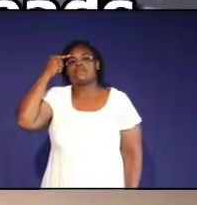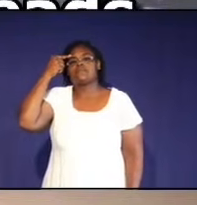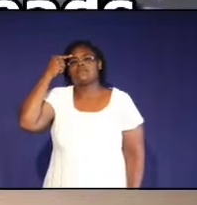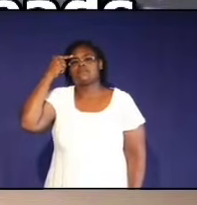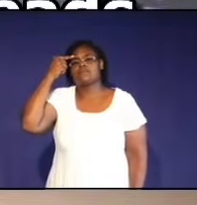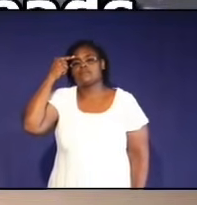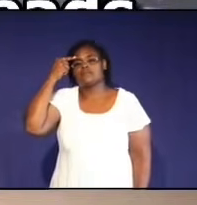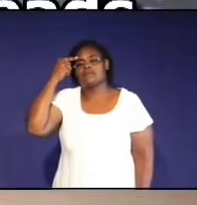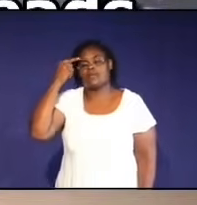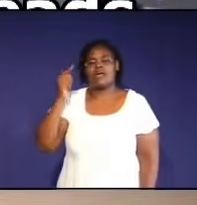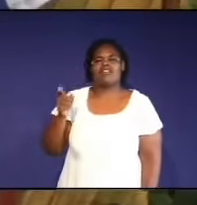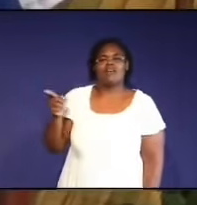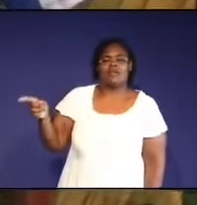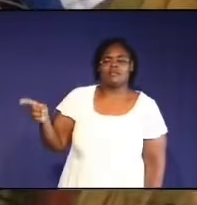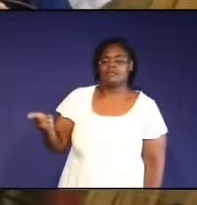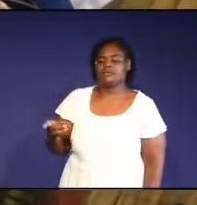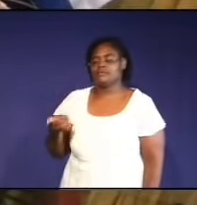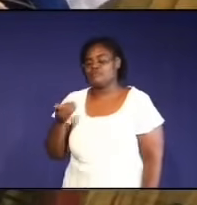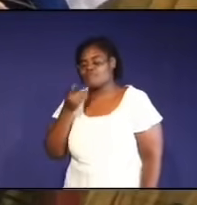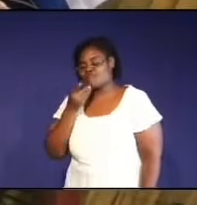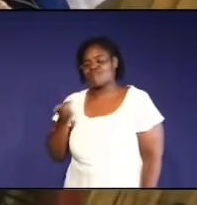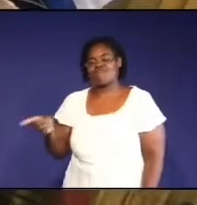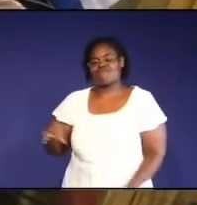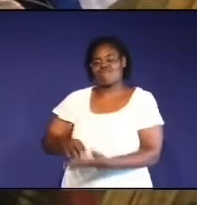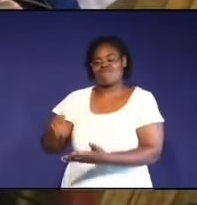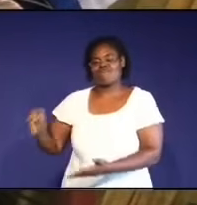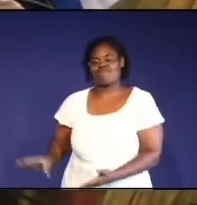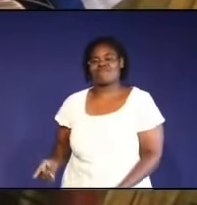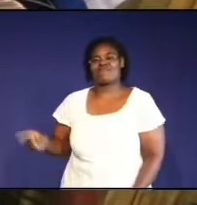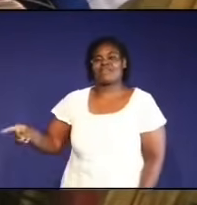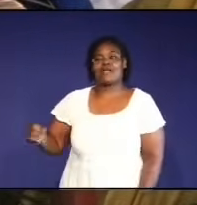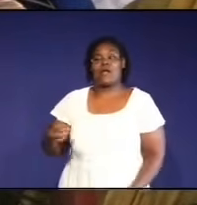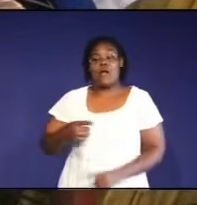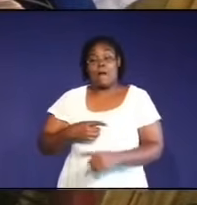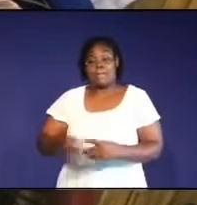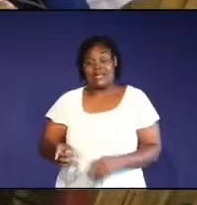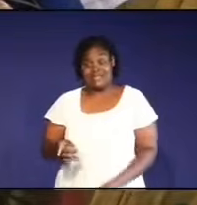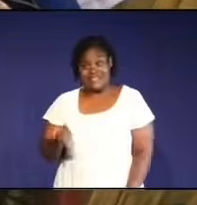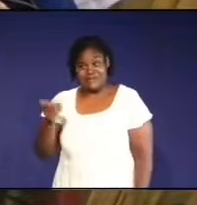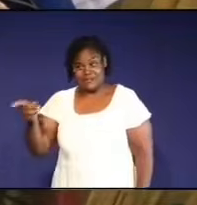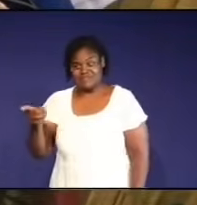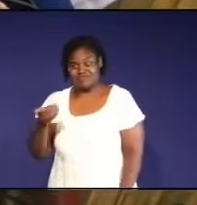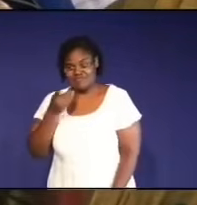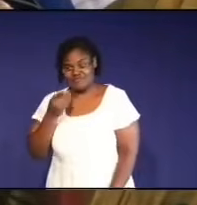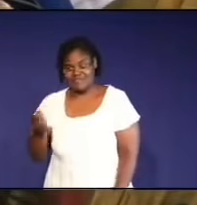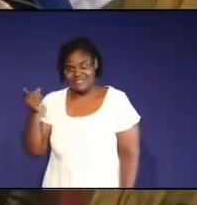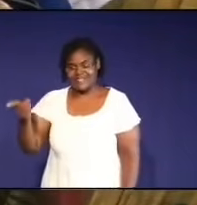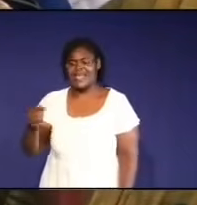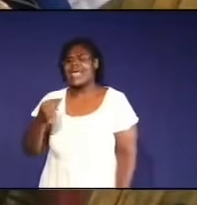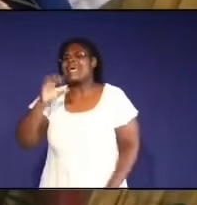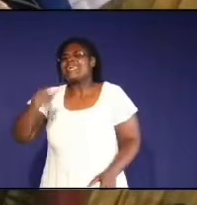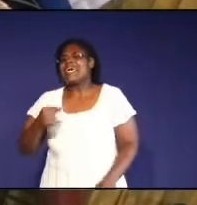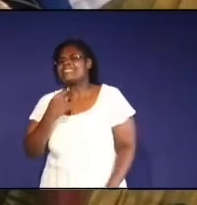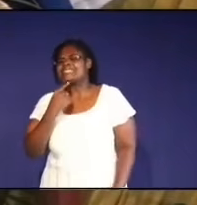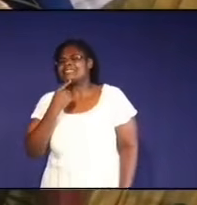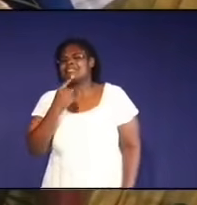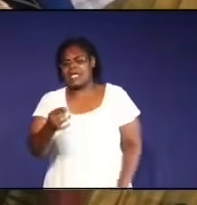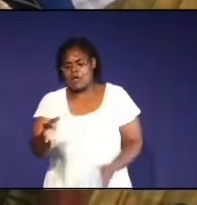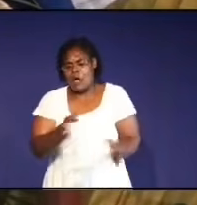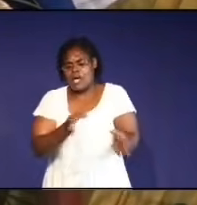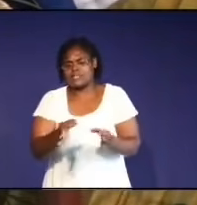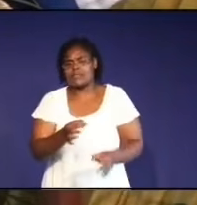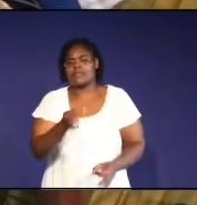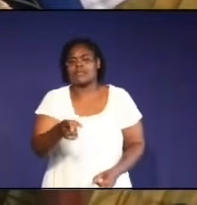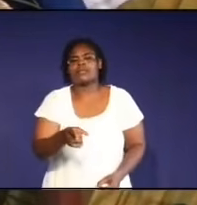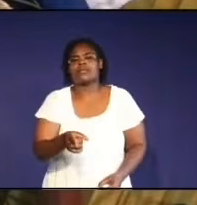I've always been a dunce student, but even dunce me can tell you that